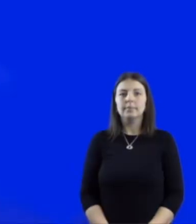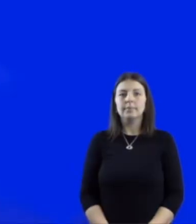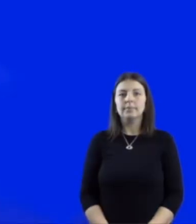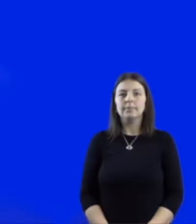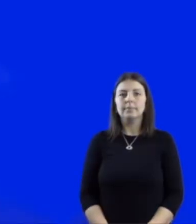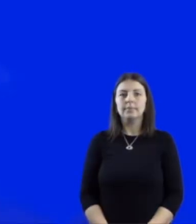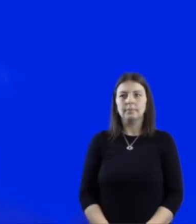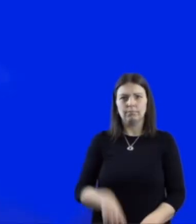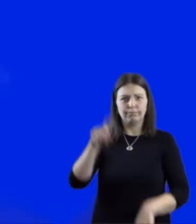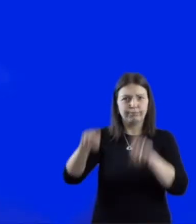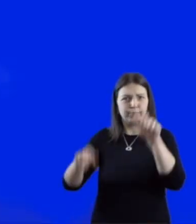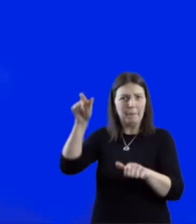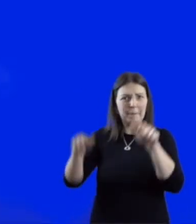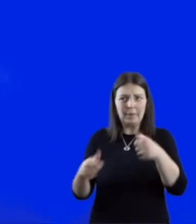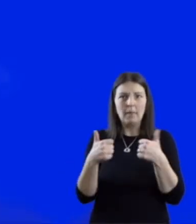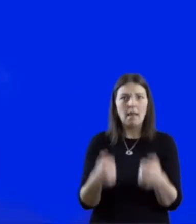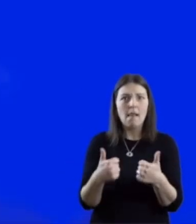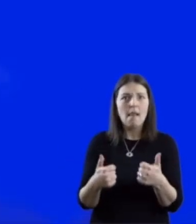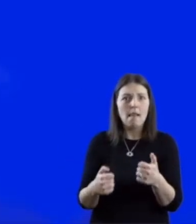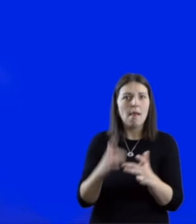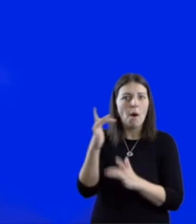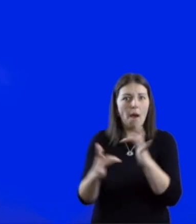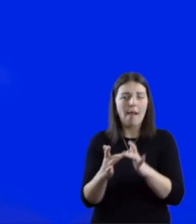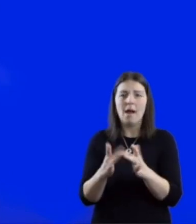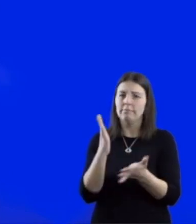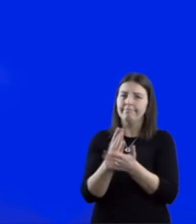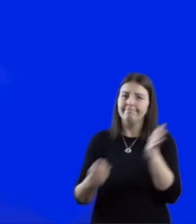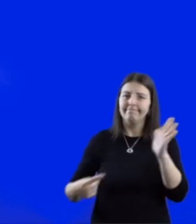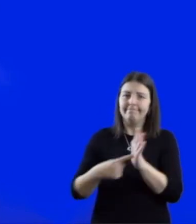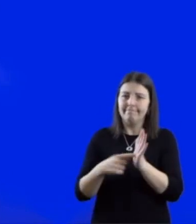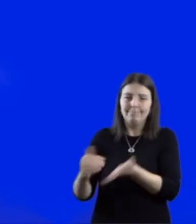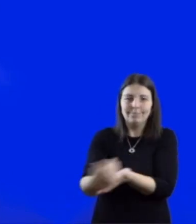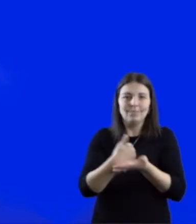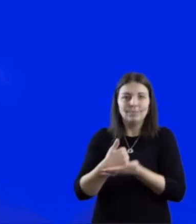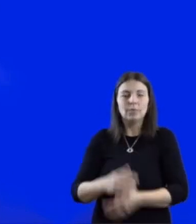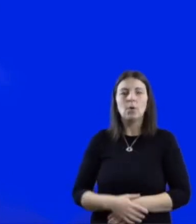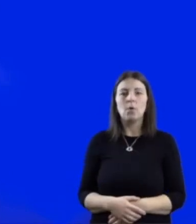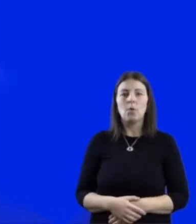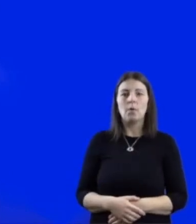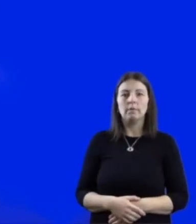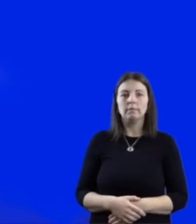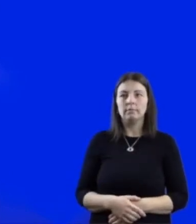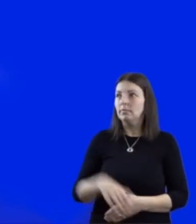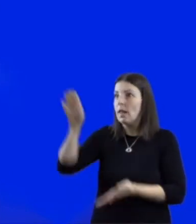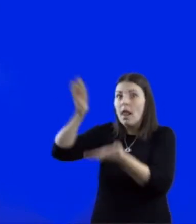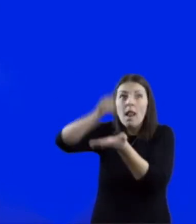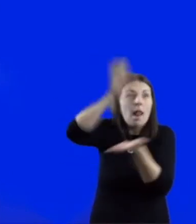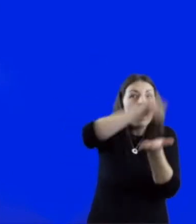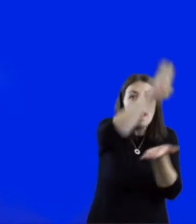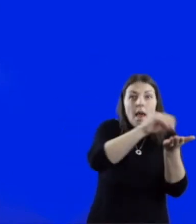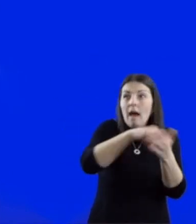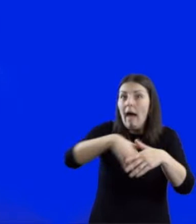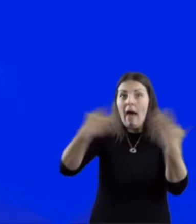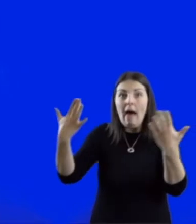More people are gaming online, so it's important to stay secure. Don't download from unknown